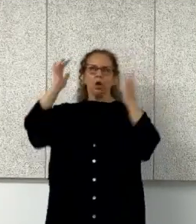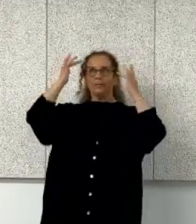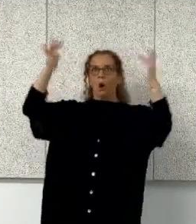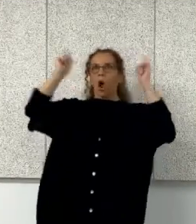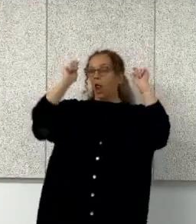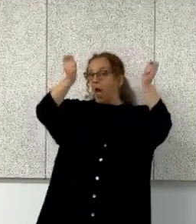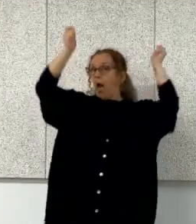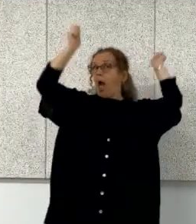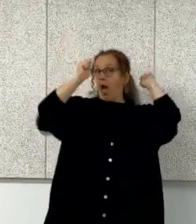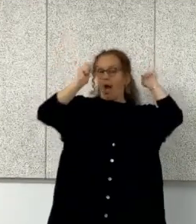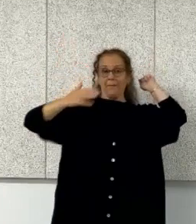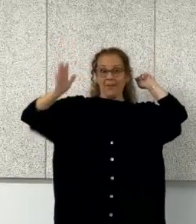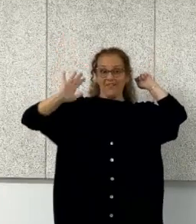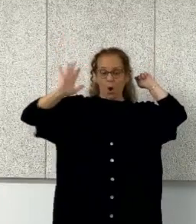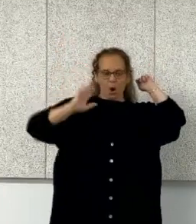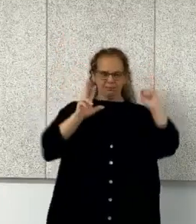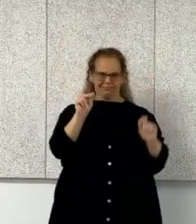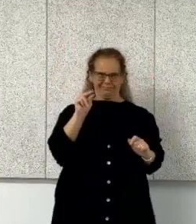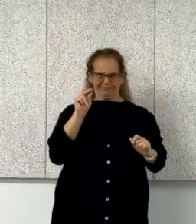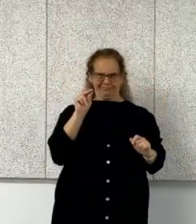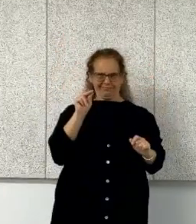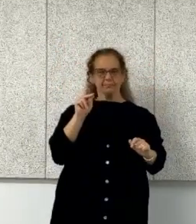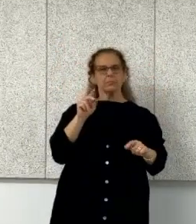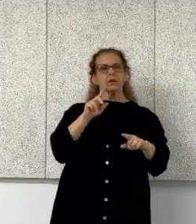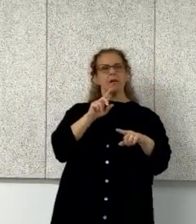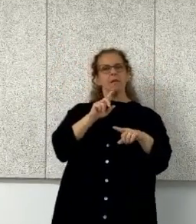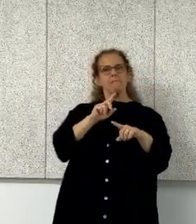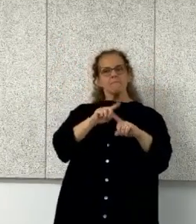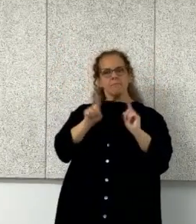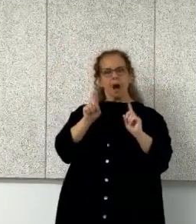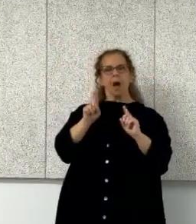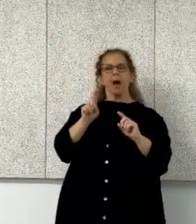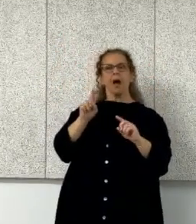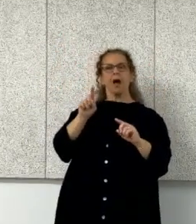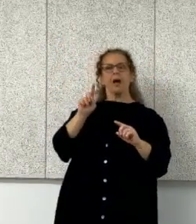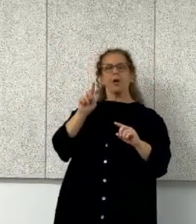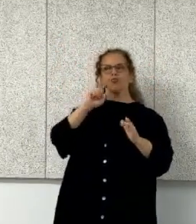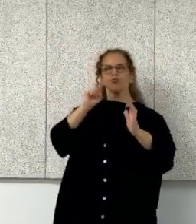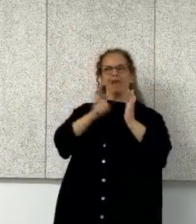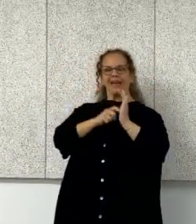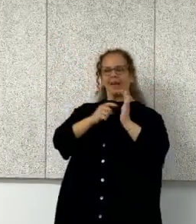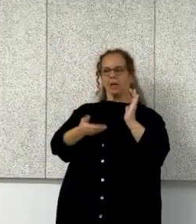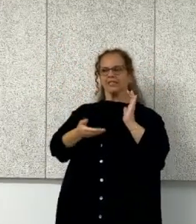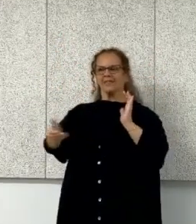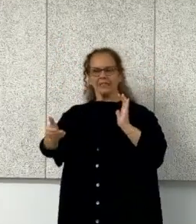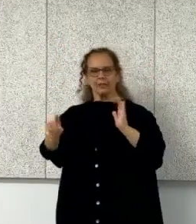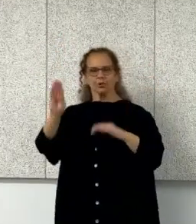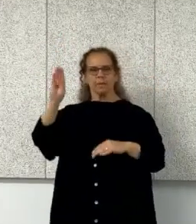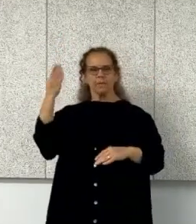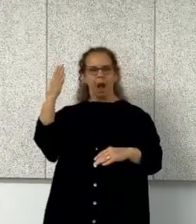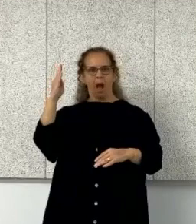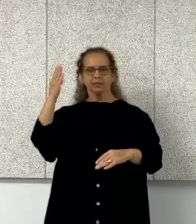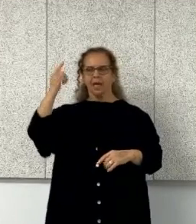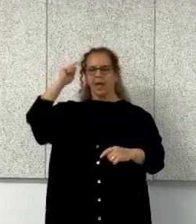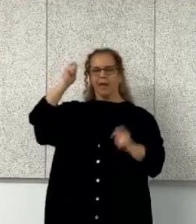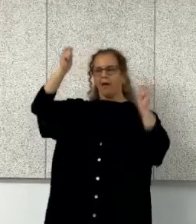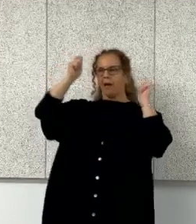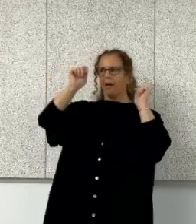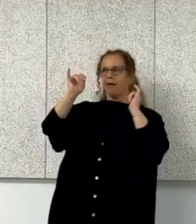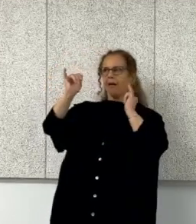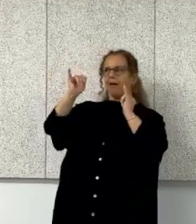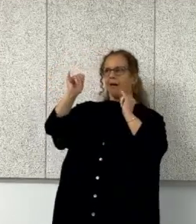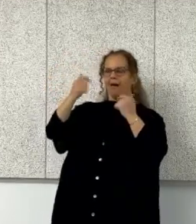summer, right? Because we knew that that was the ritual. We knew that that was the invitation. Same with Taylor Swift, you know, same with all these big moments